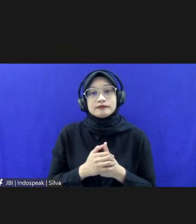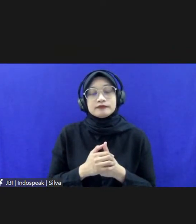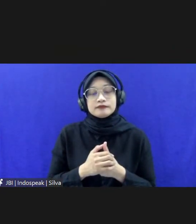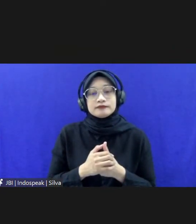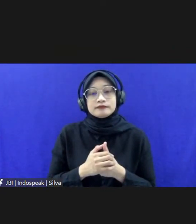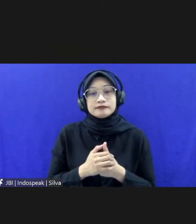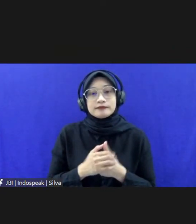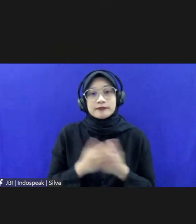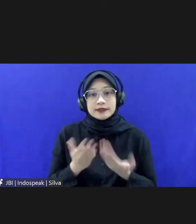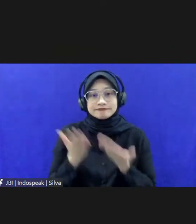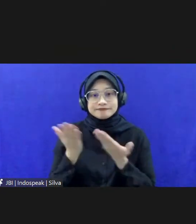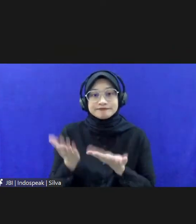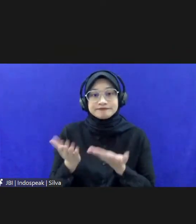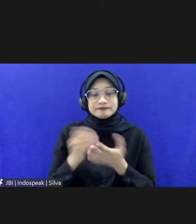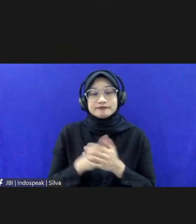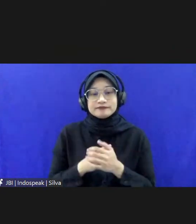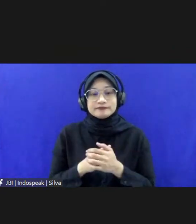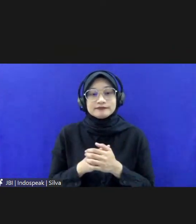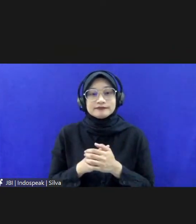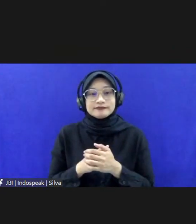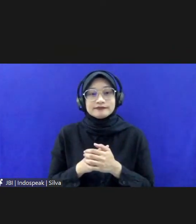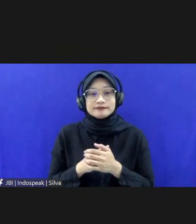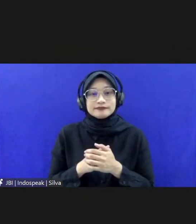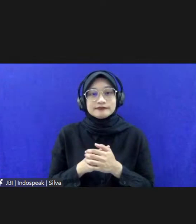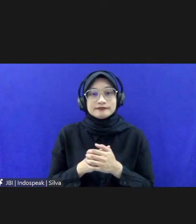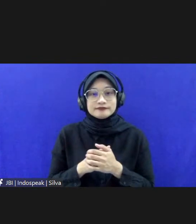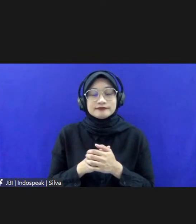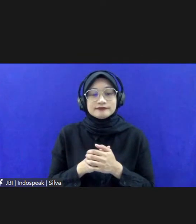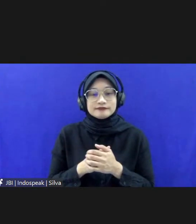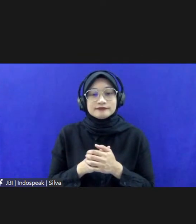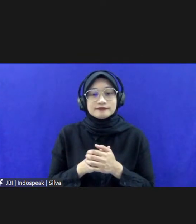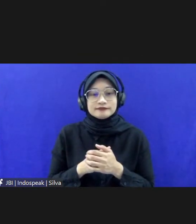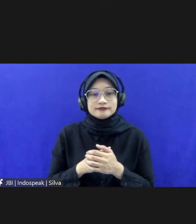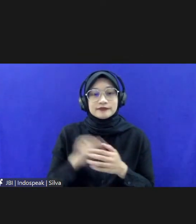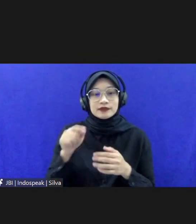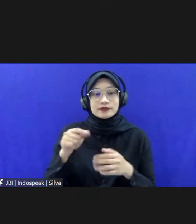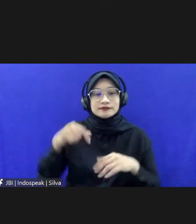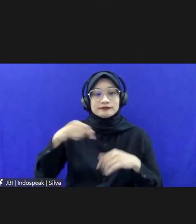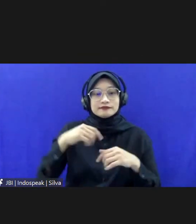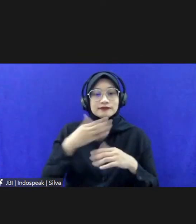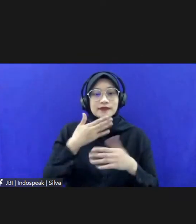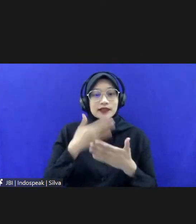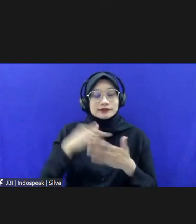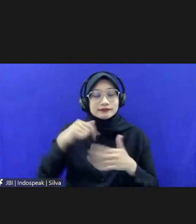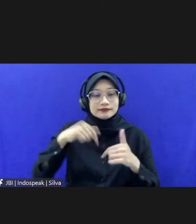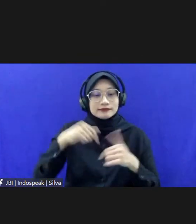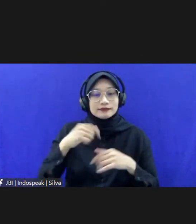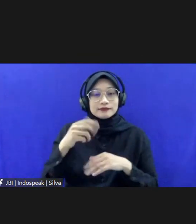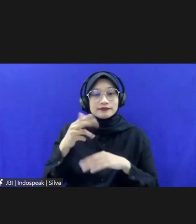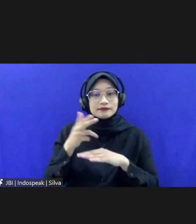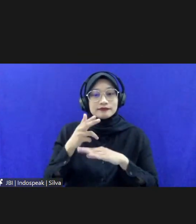Over to you, Sharon. Thank you. I can't turn my camera on. It's